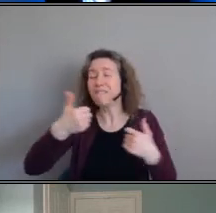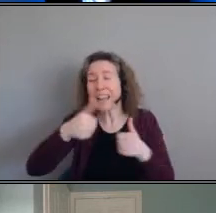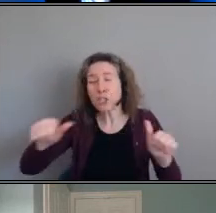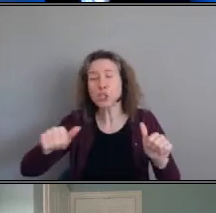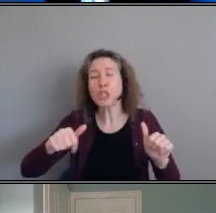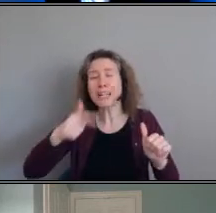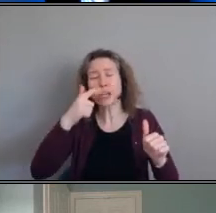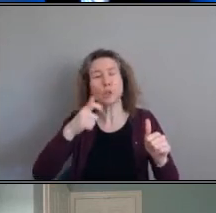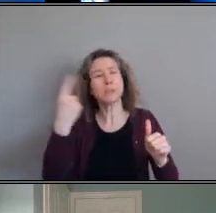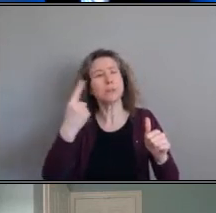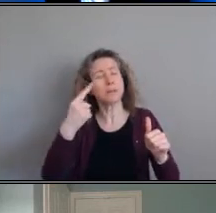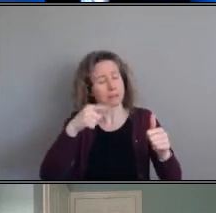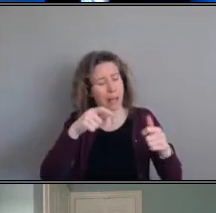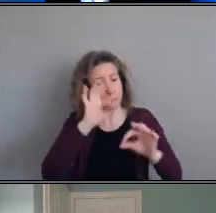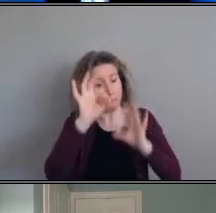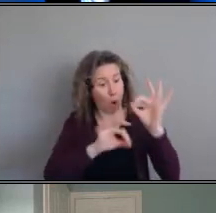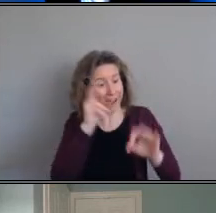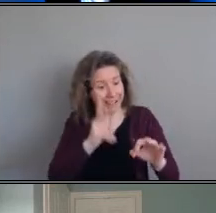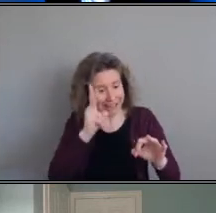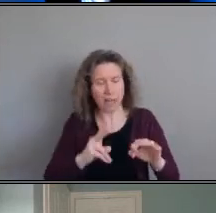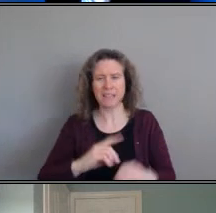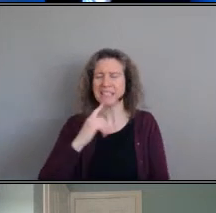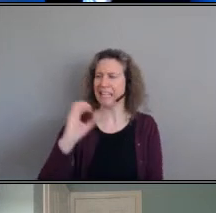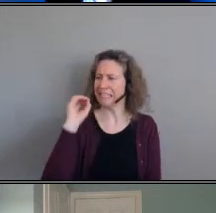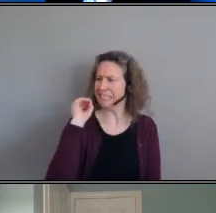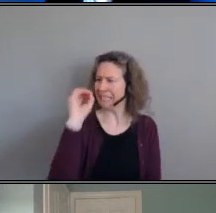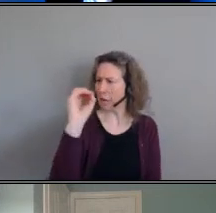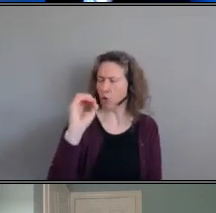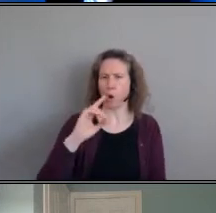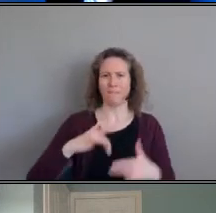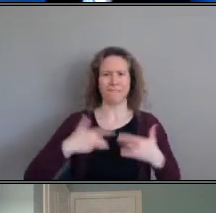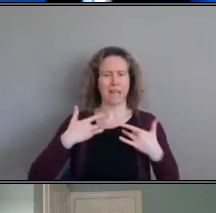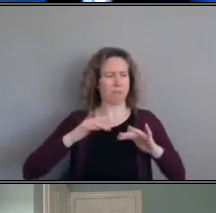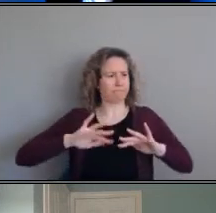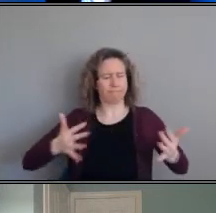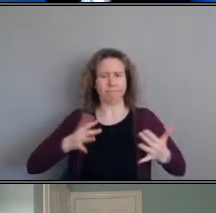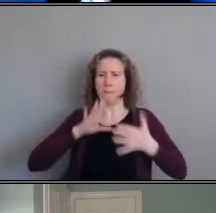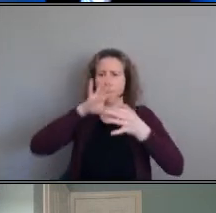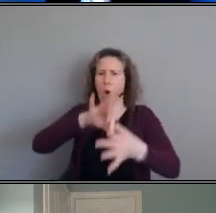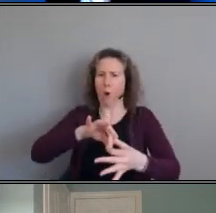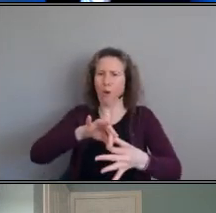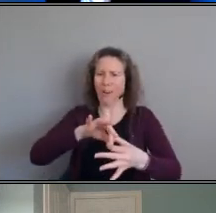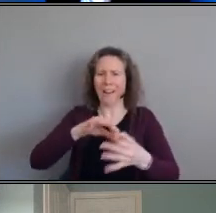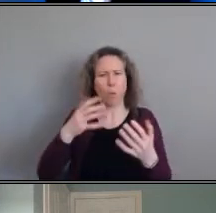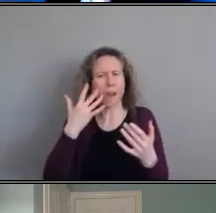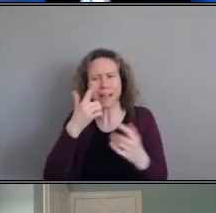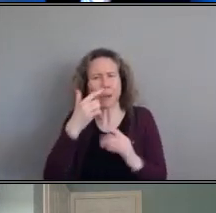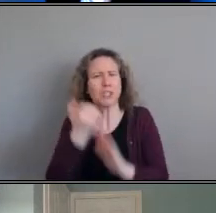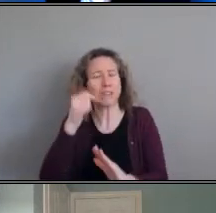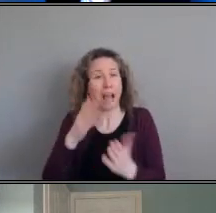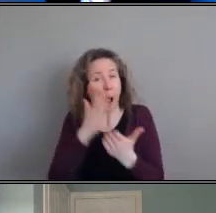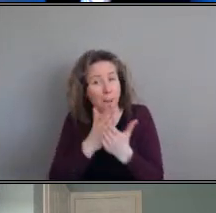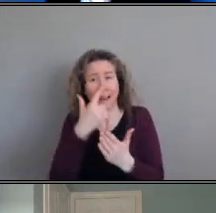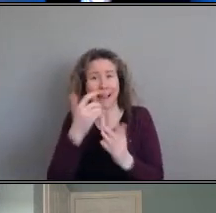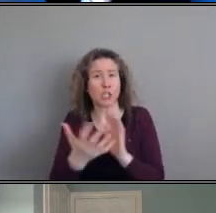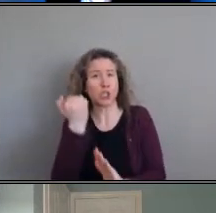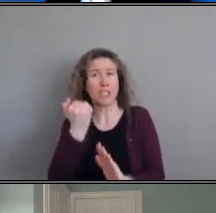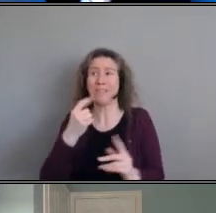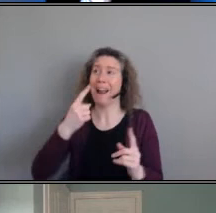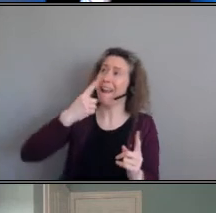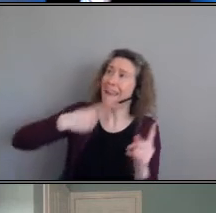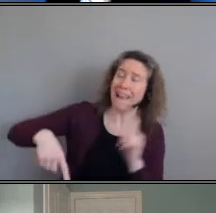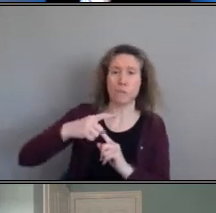feel that they belong in the chemical sciences? Mahesh, we just come back to you. Let's come back to you on that one. Is it realistic to think that